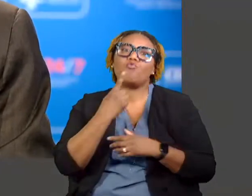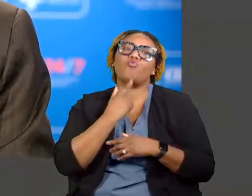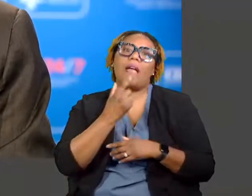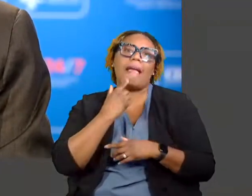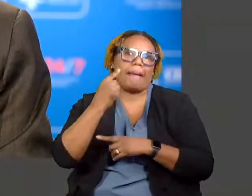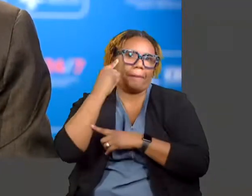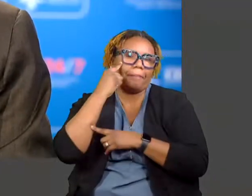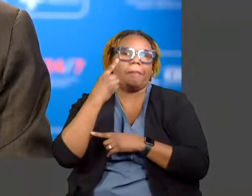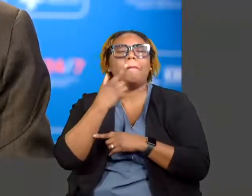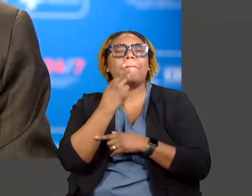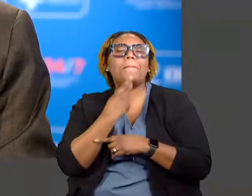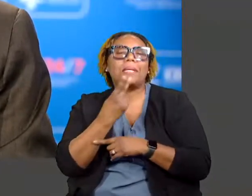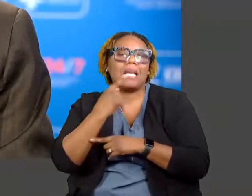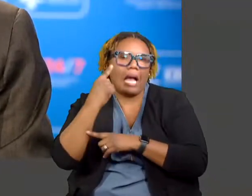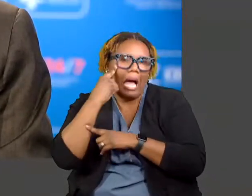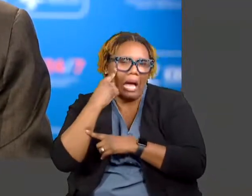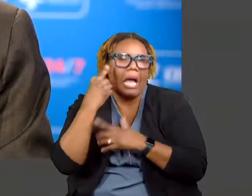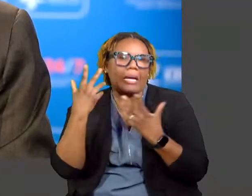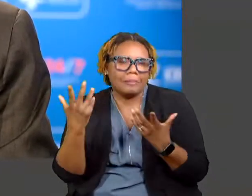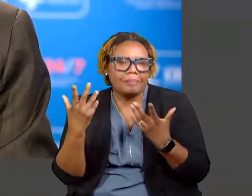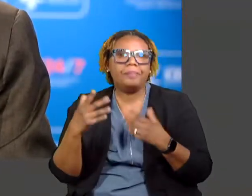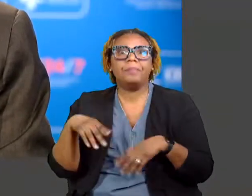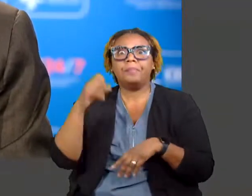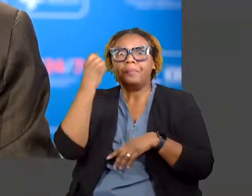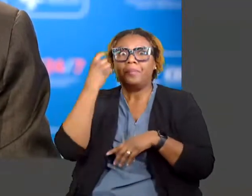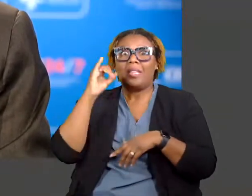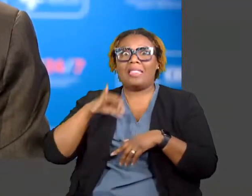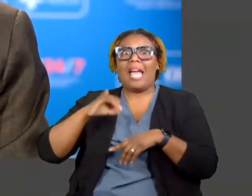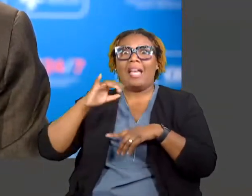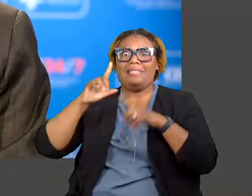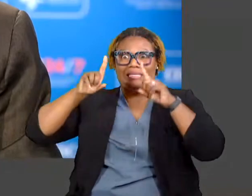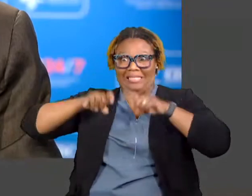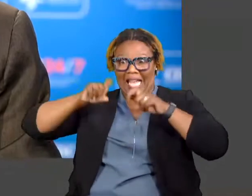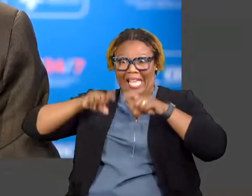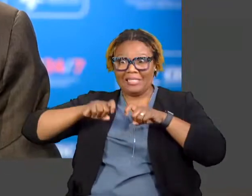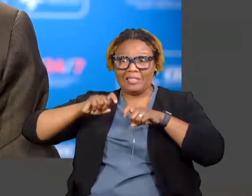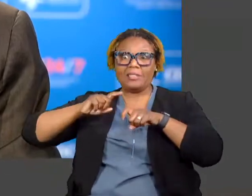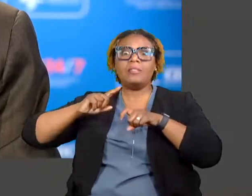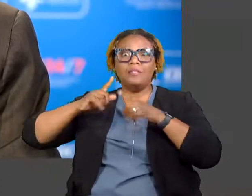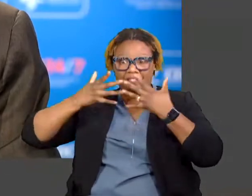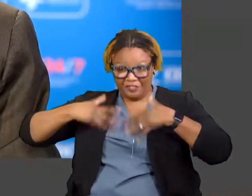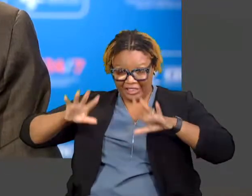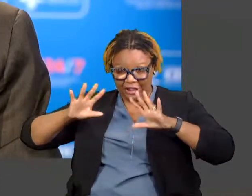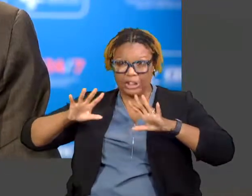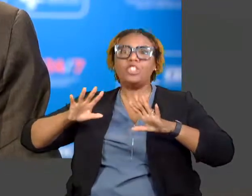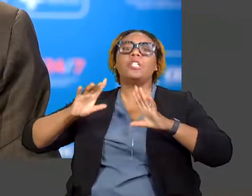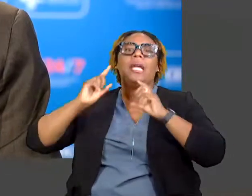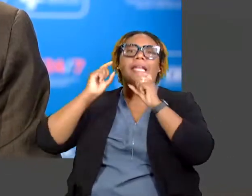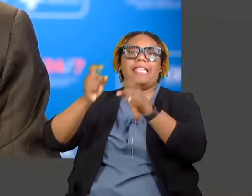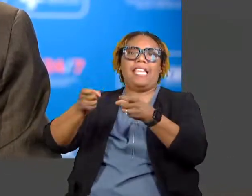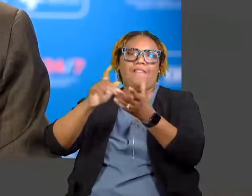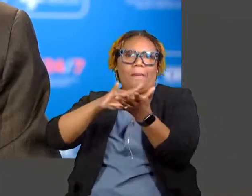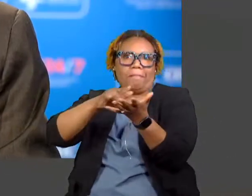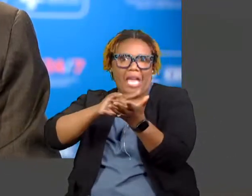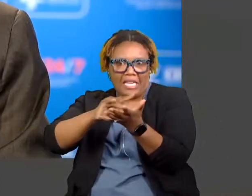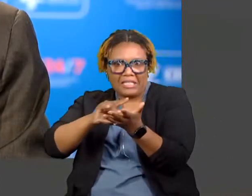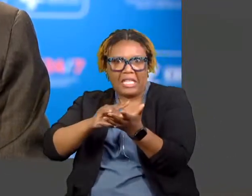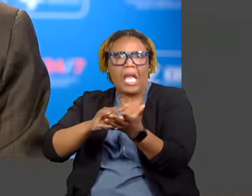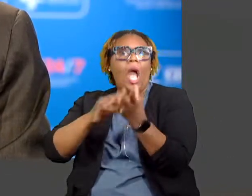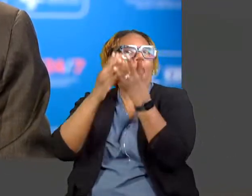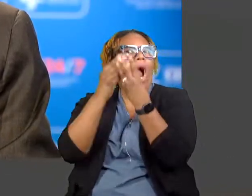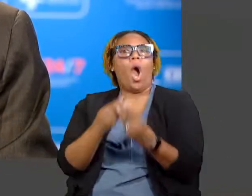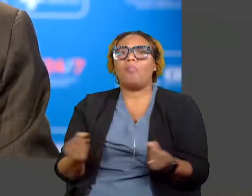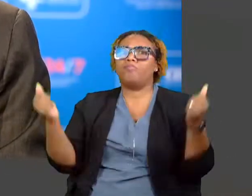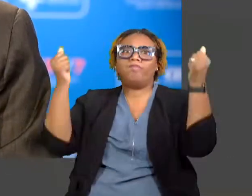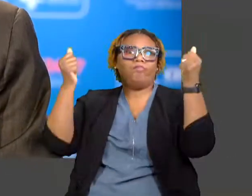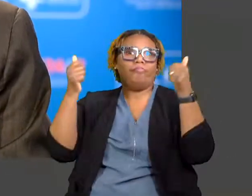after testing positive, this person was provided a medicine, an antiviral medicine, and thankfully made a full